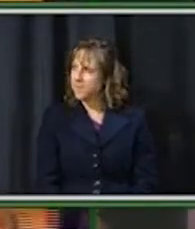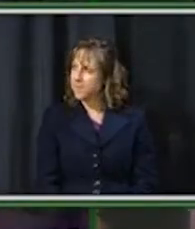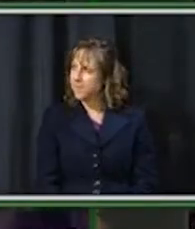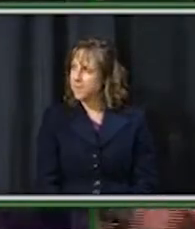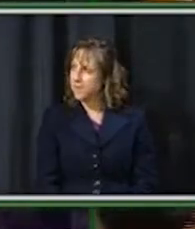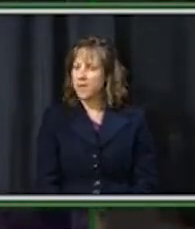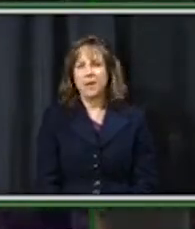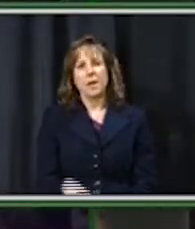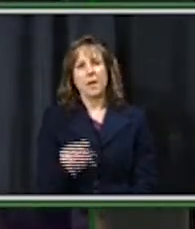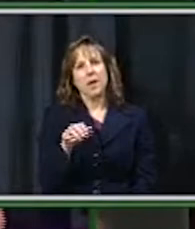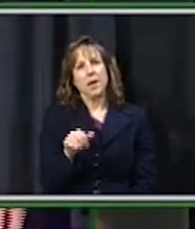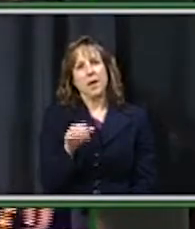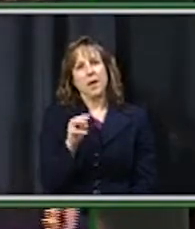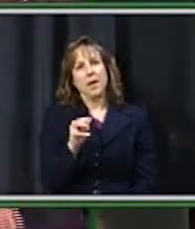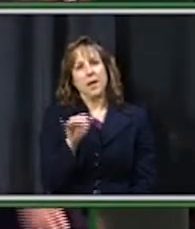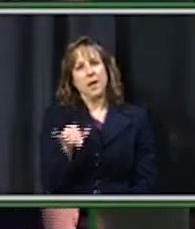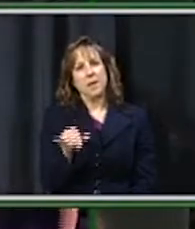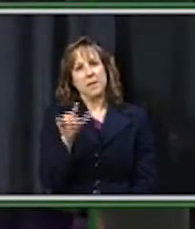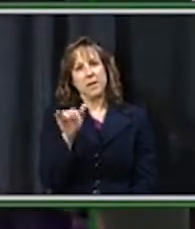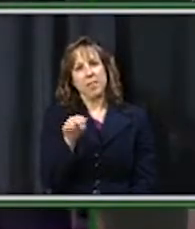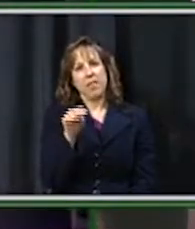Amy Marie Lane.